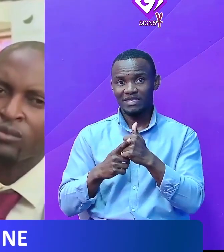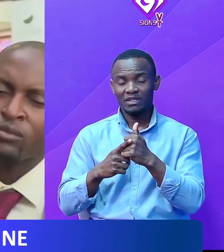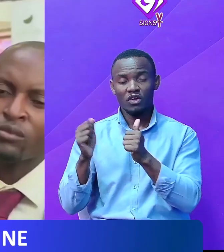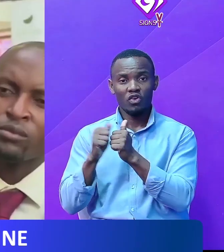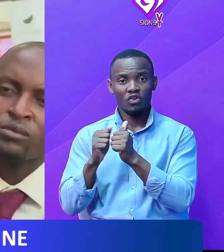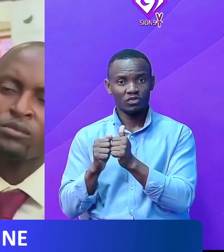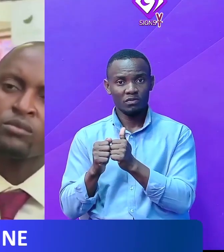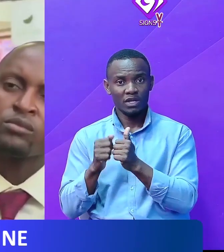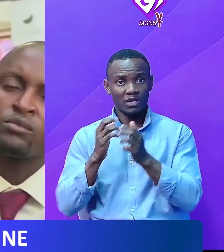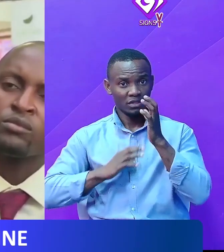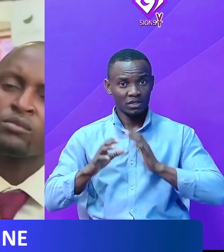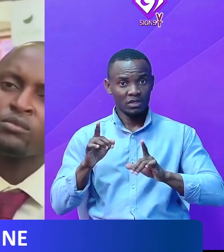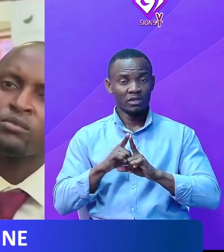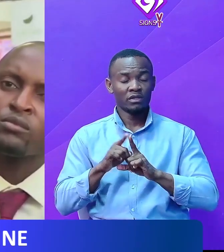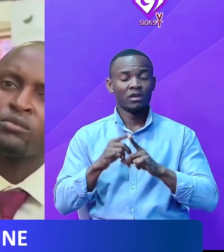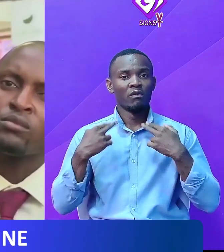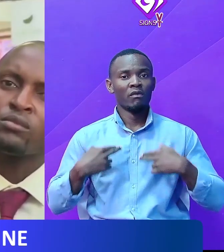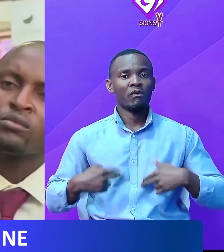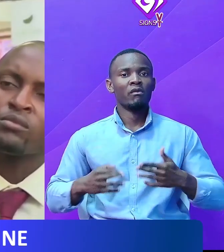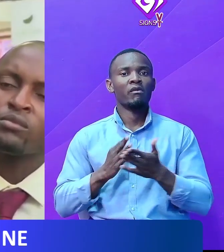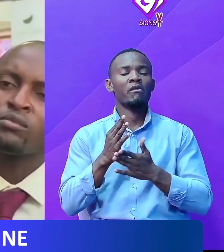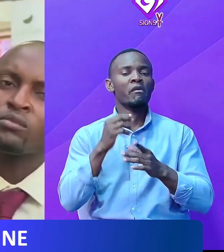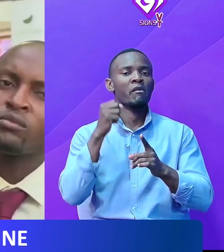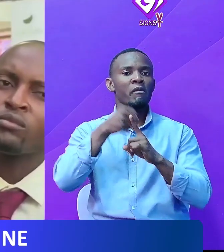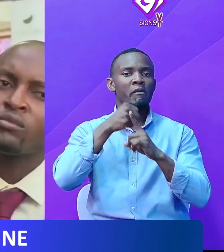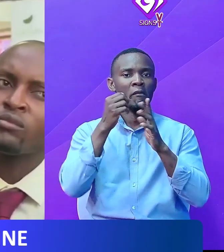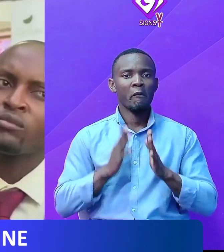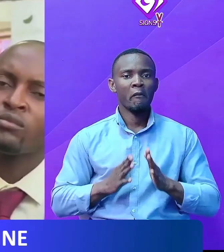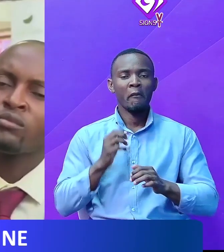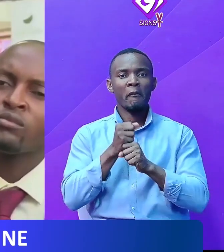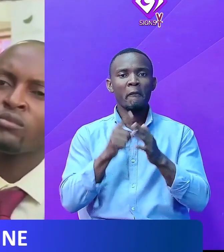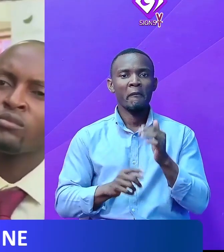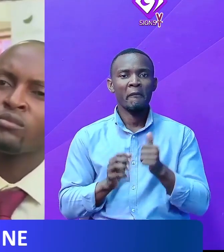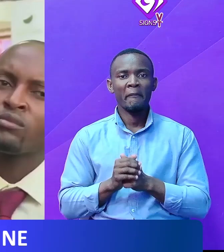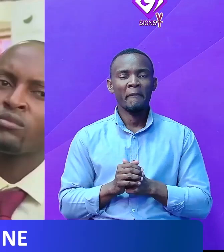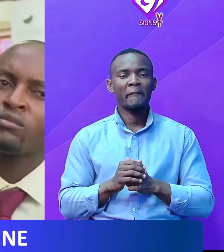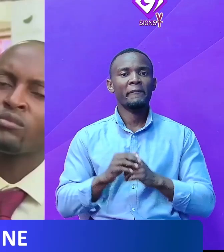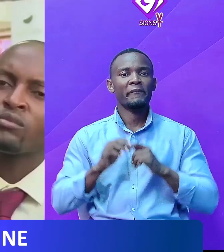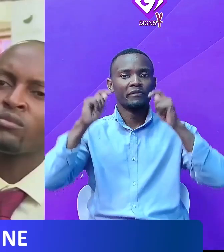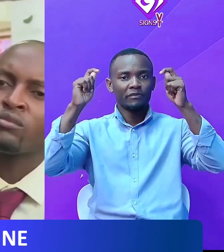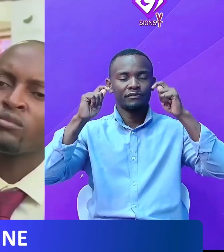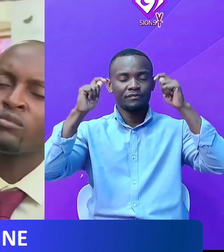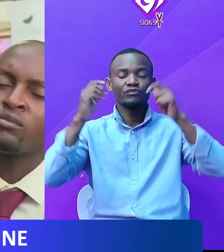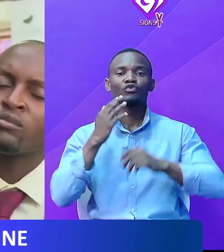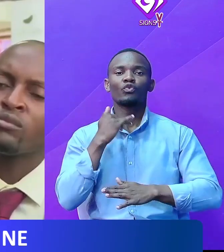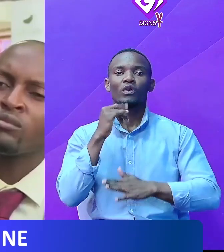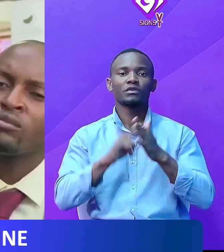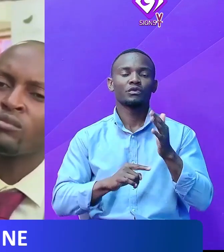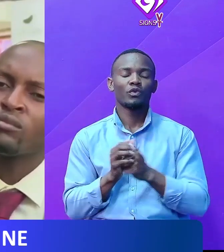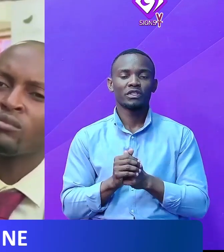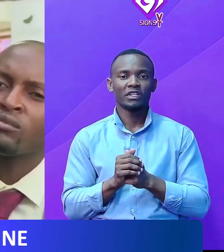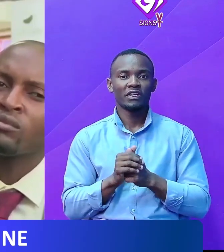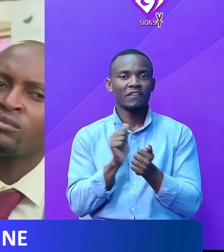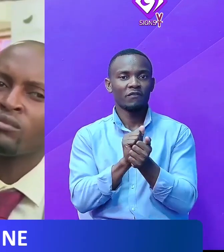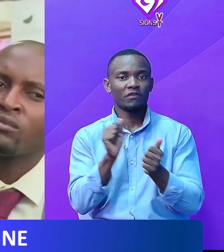will take to the street across the country to demand the immediate and unconditional release of Bob